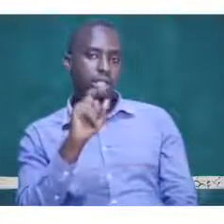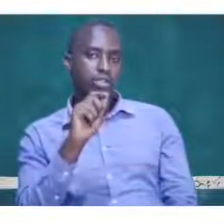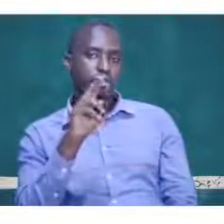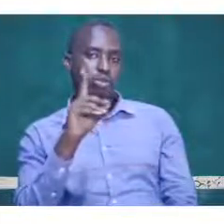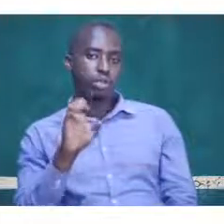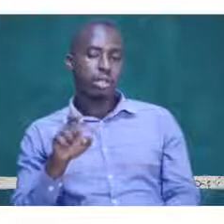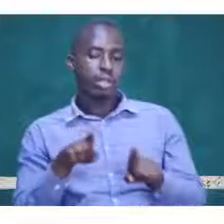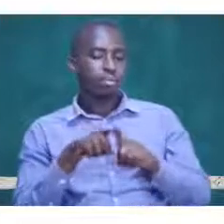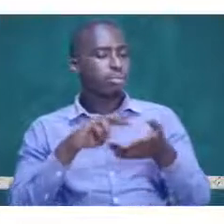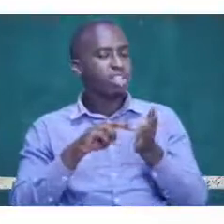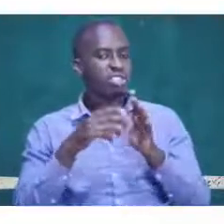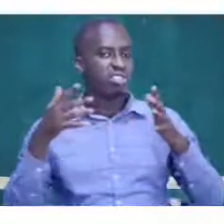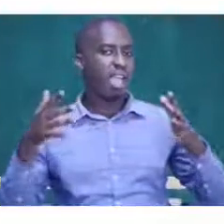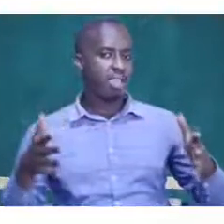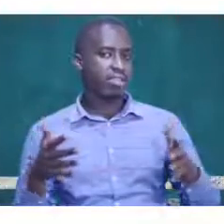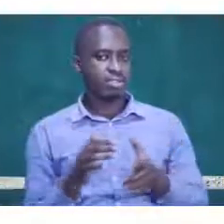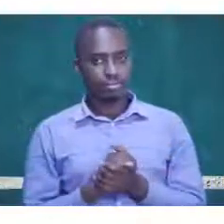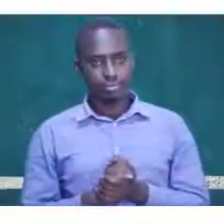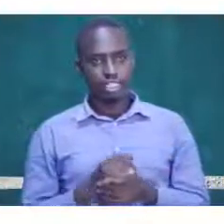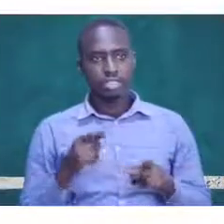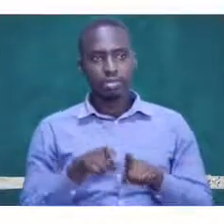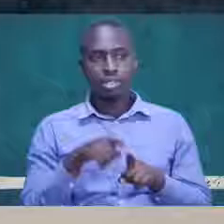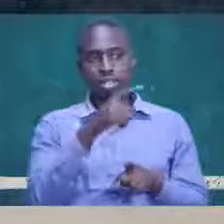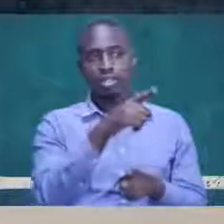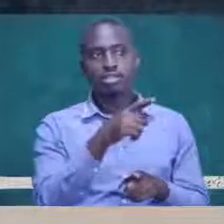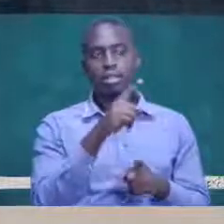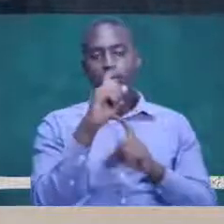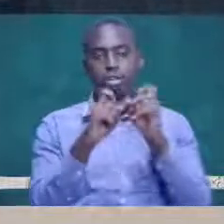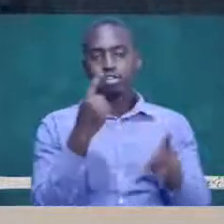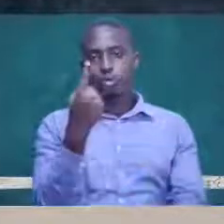of the multiplier. Now, given that, which is question 1,